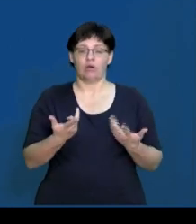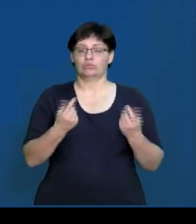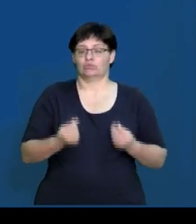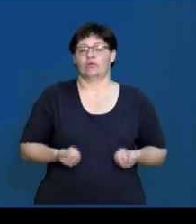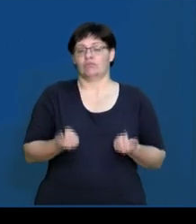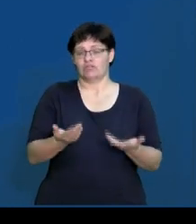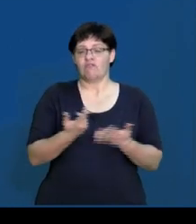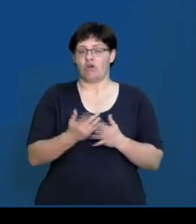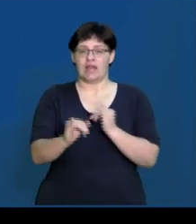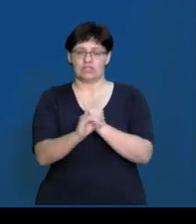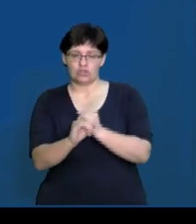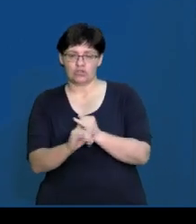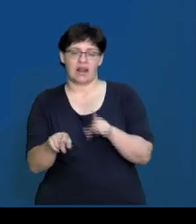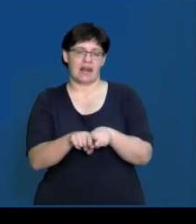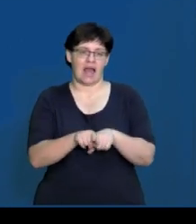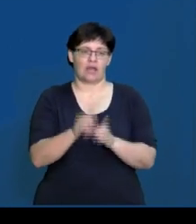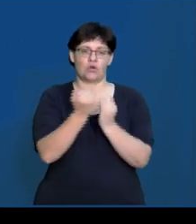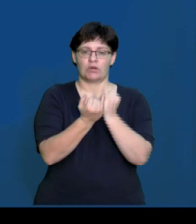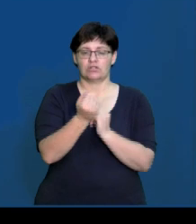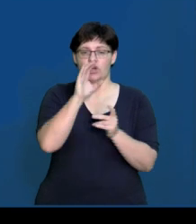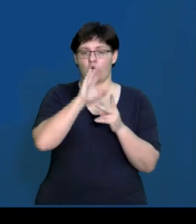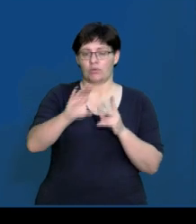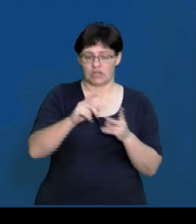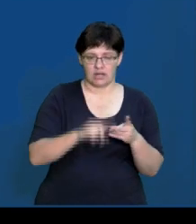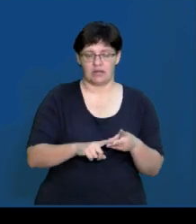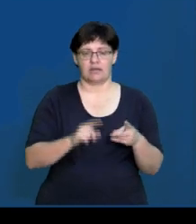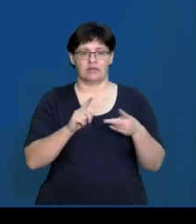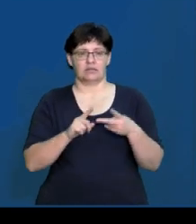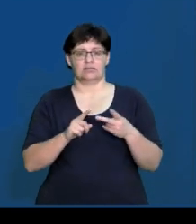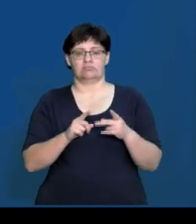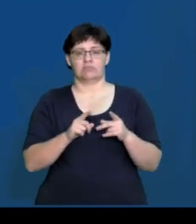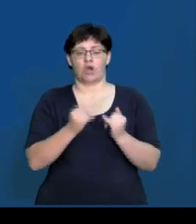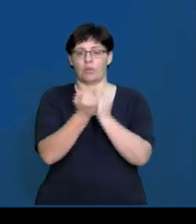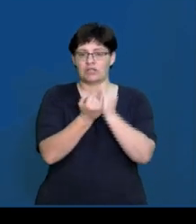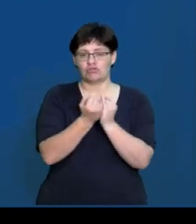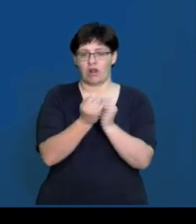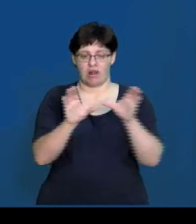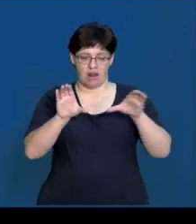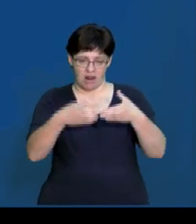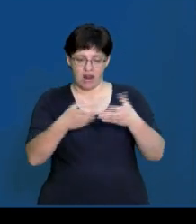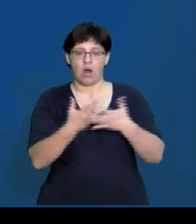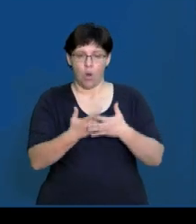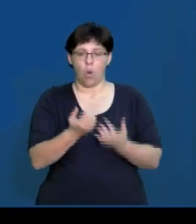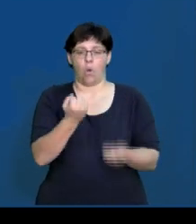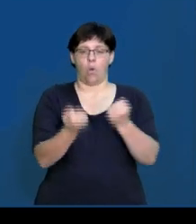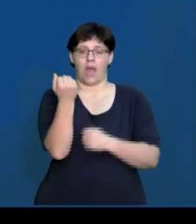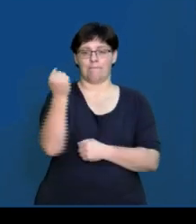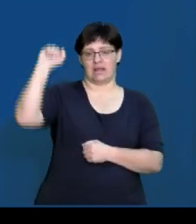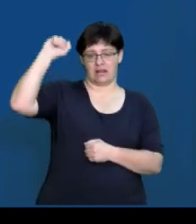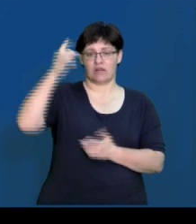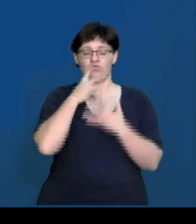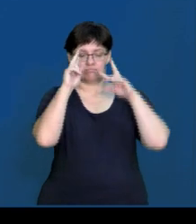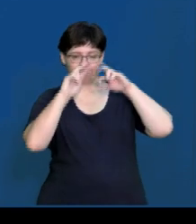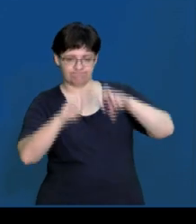by making provision for institutions like the Competition Commission, the Competition Tribunal, and the Competition Appeals